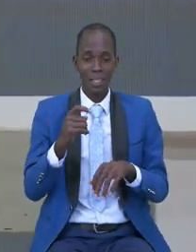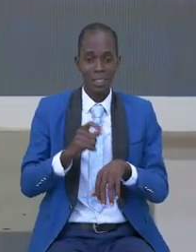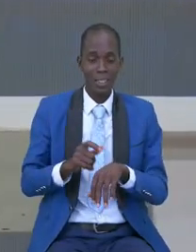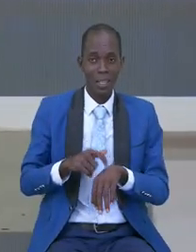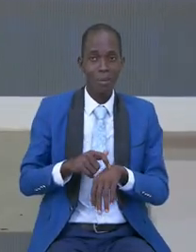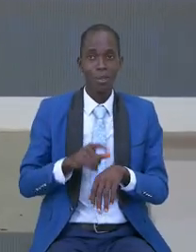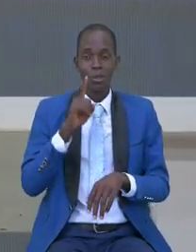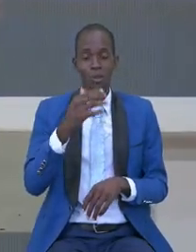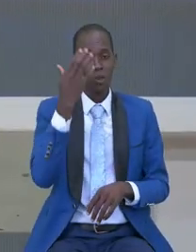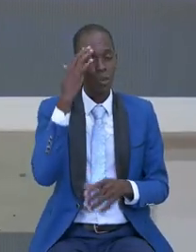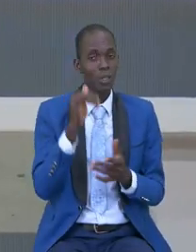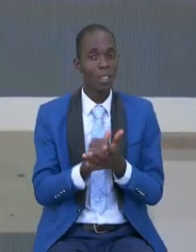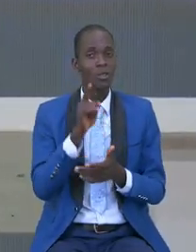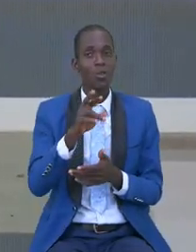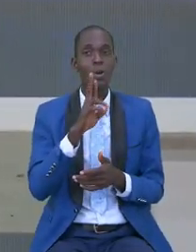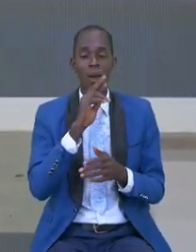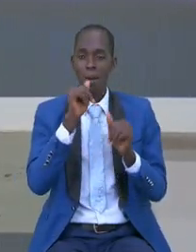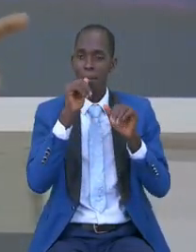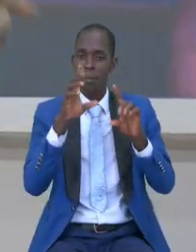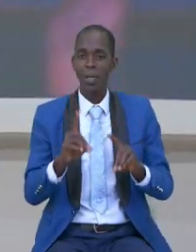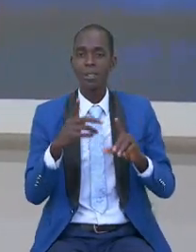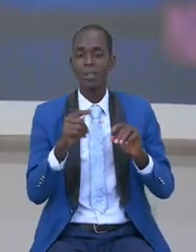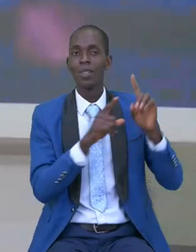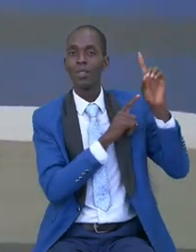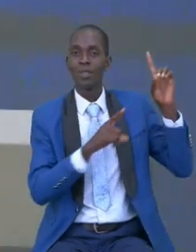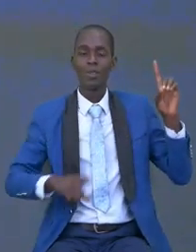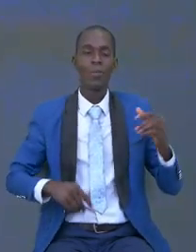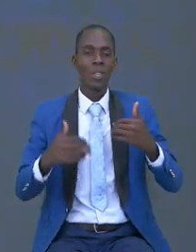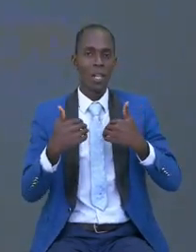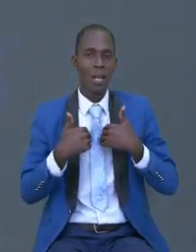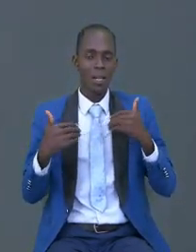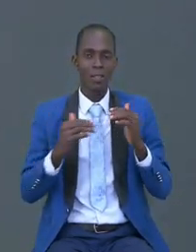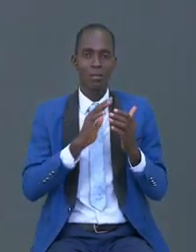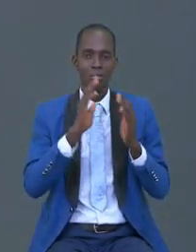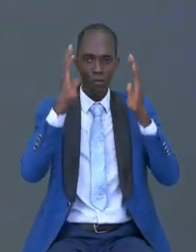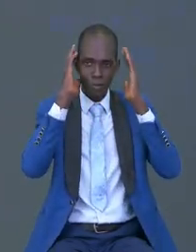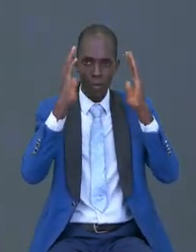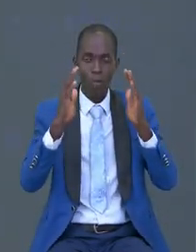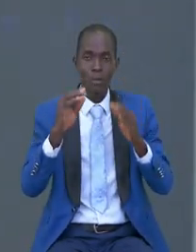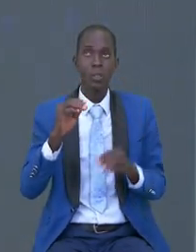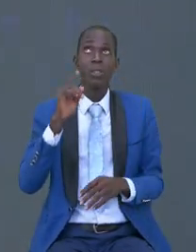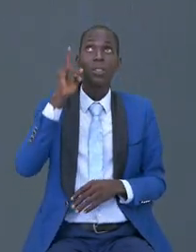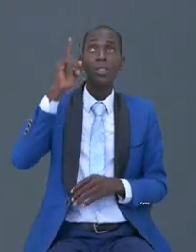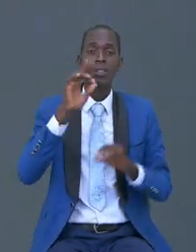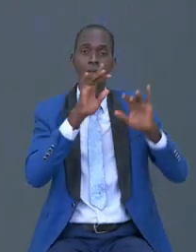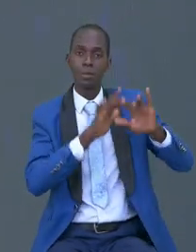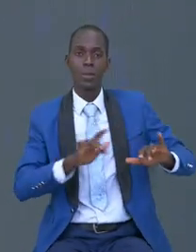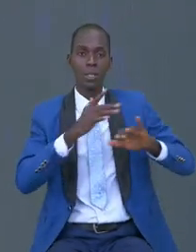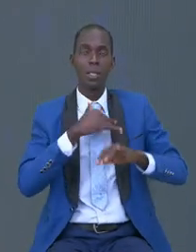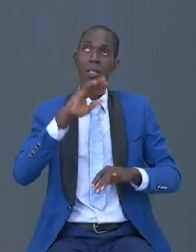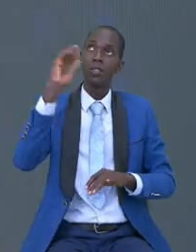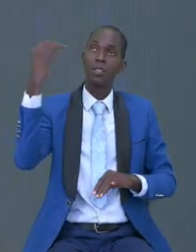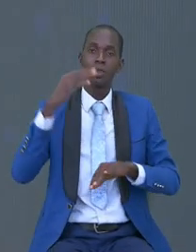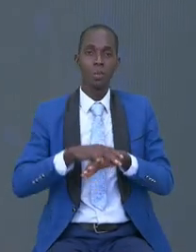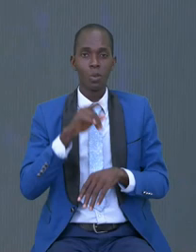know that you are blessed, that the Lord has centered his mercy and grace upon you,